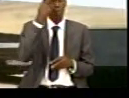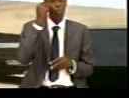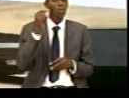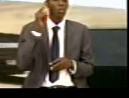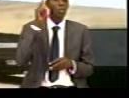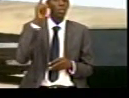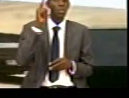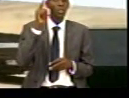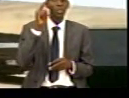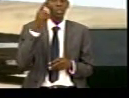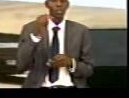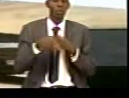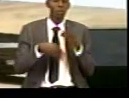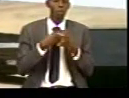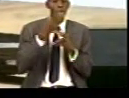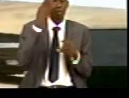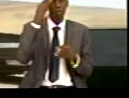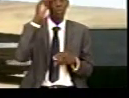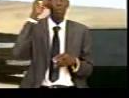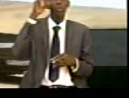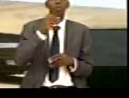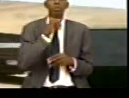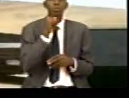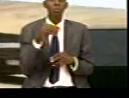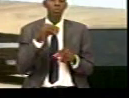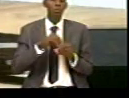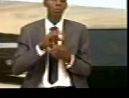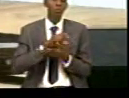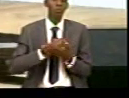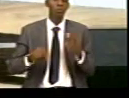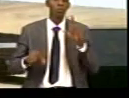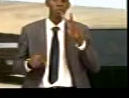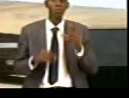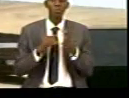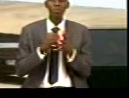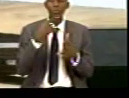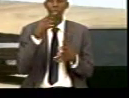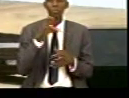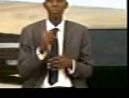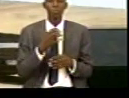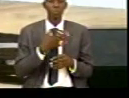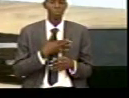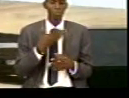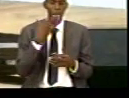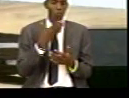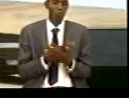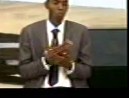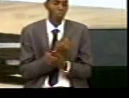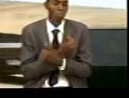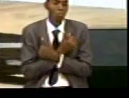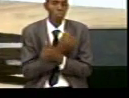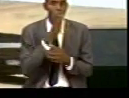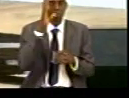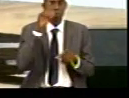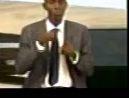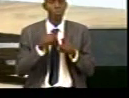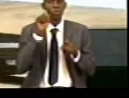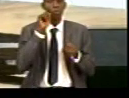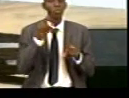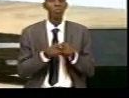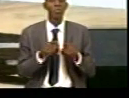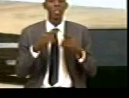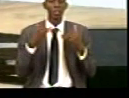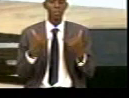not. Look at verse 2 once again. It says, beloved, now are we the sons